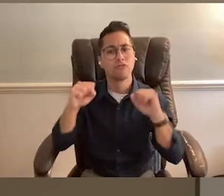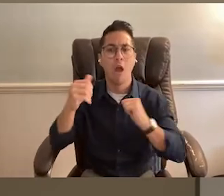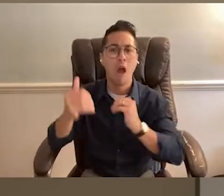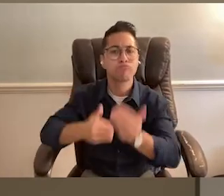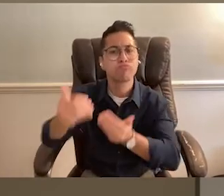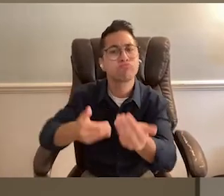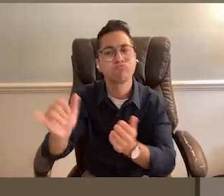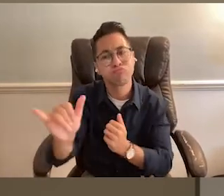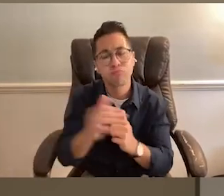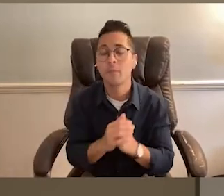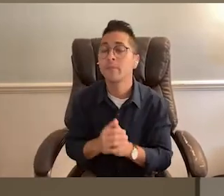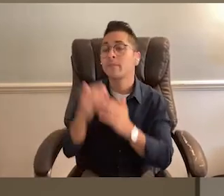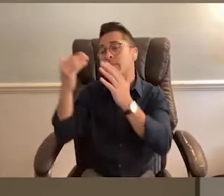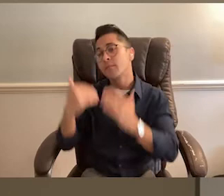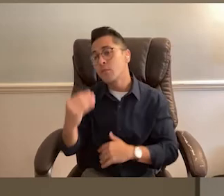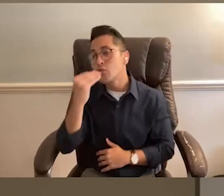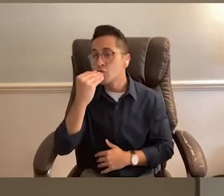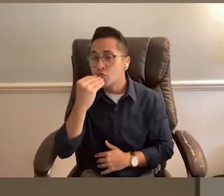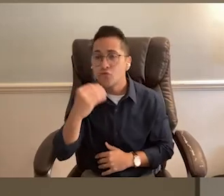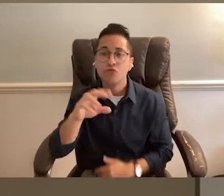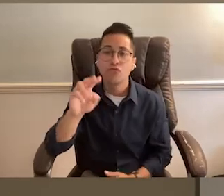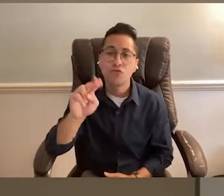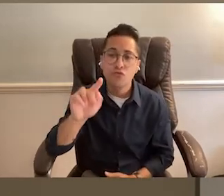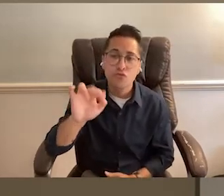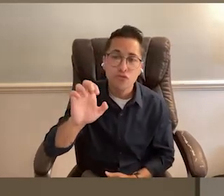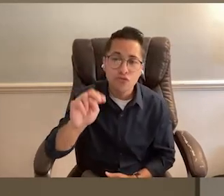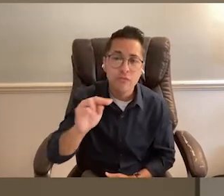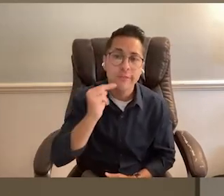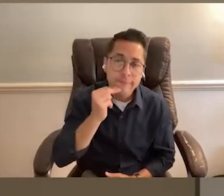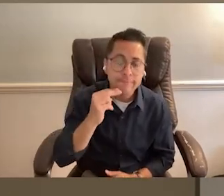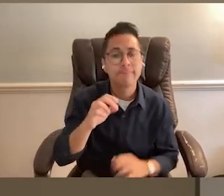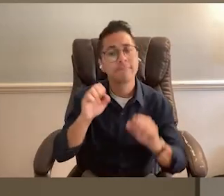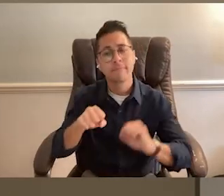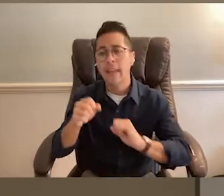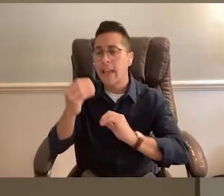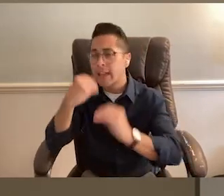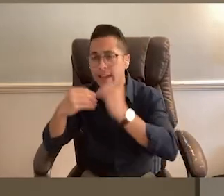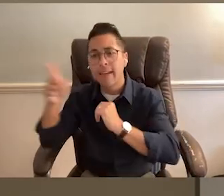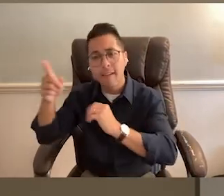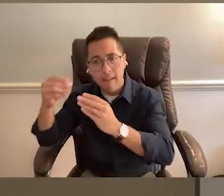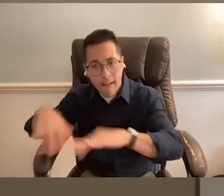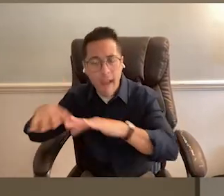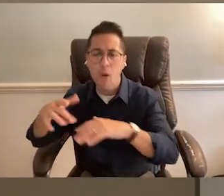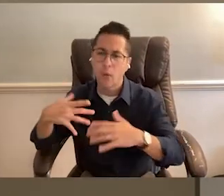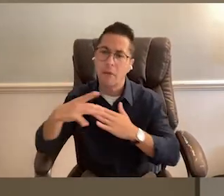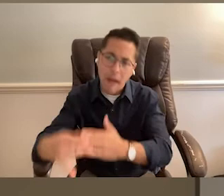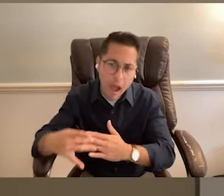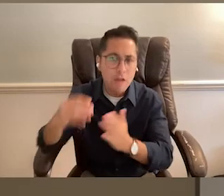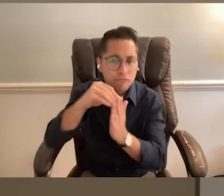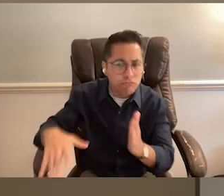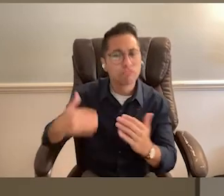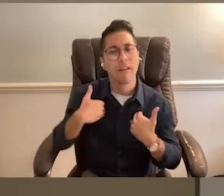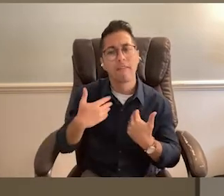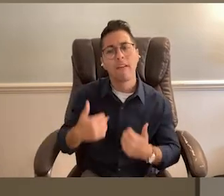class. Our students also do healthy living programs, so we aim for 5 days a week of some kind of physical activity.